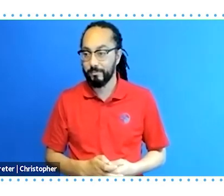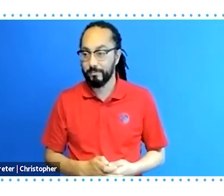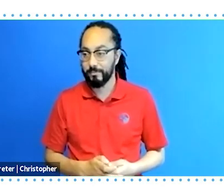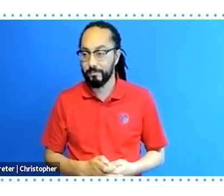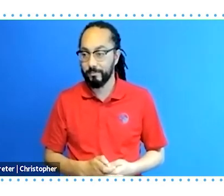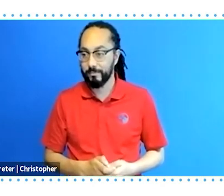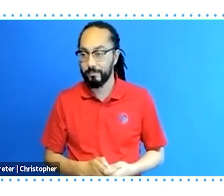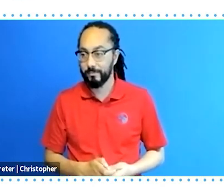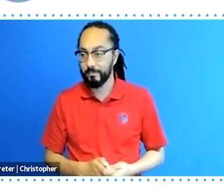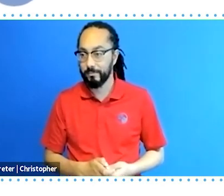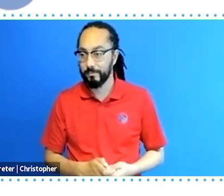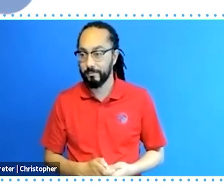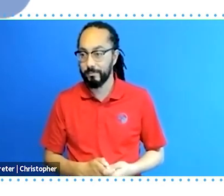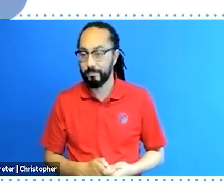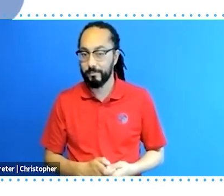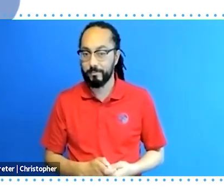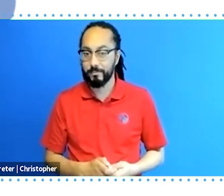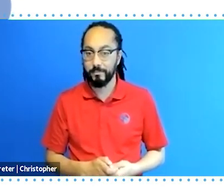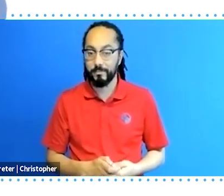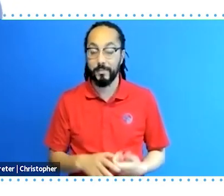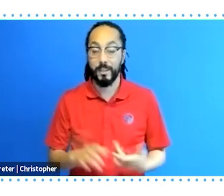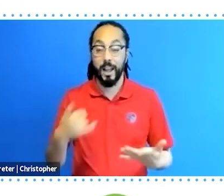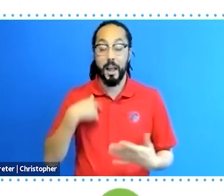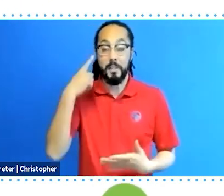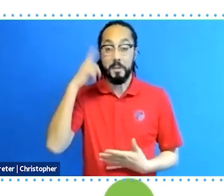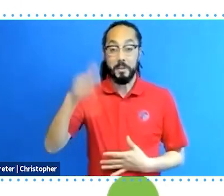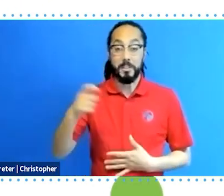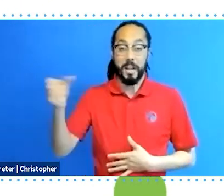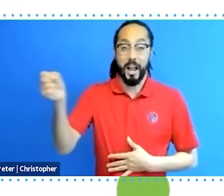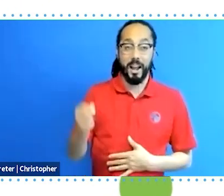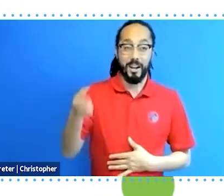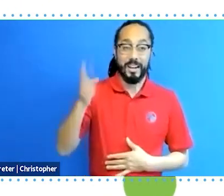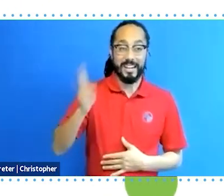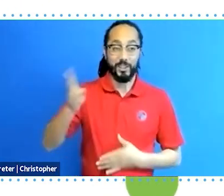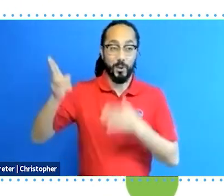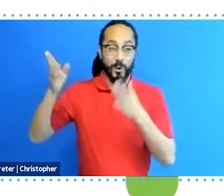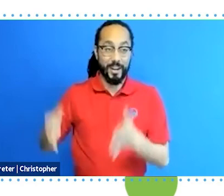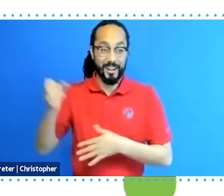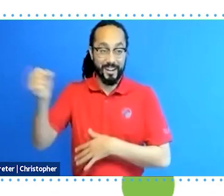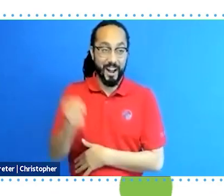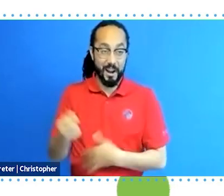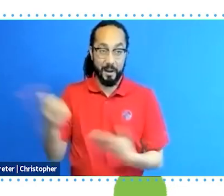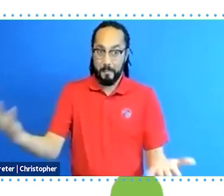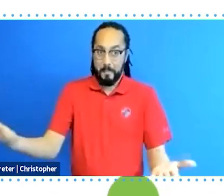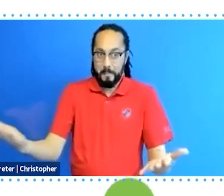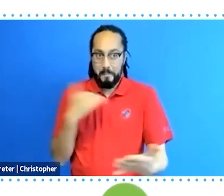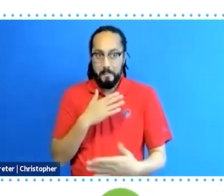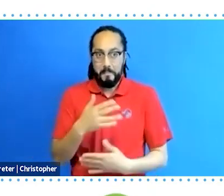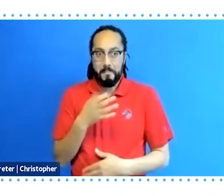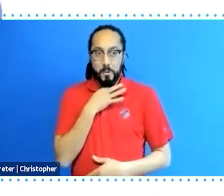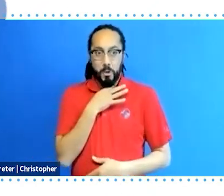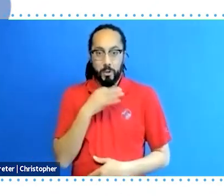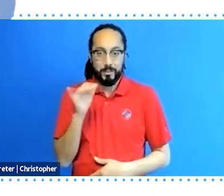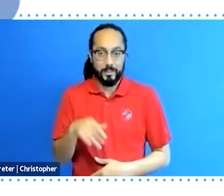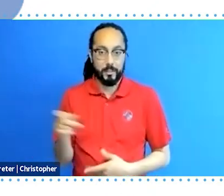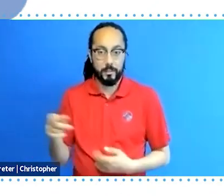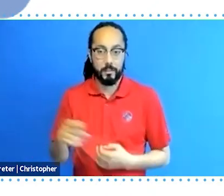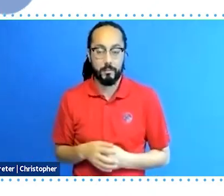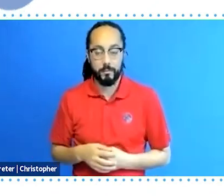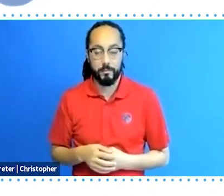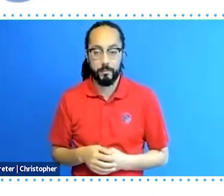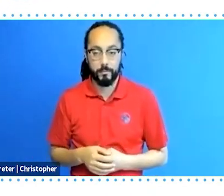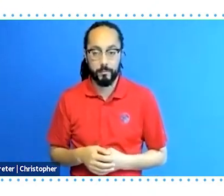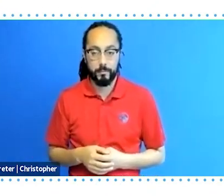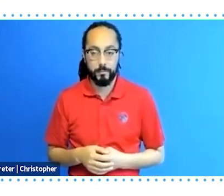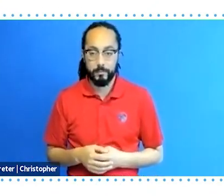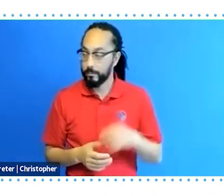I say we hire a historian and we task them with uncovering that. I mean, there is the history of